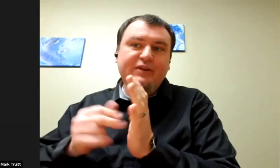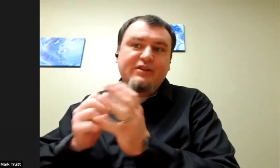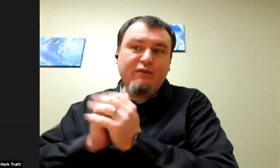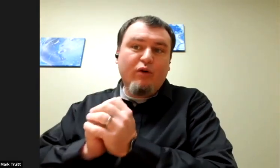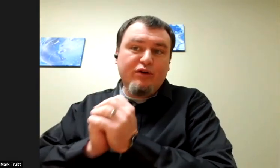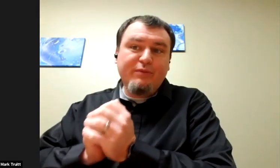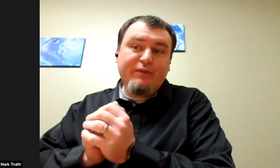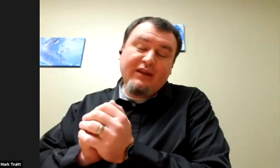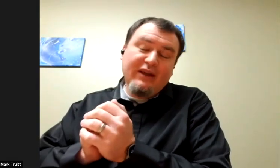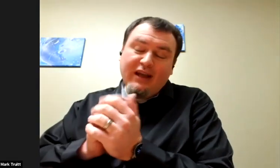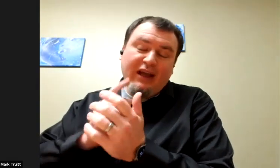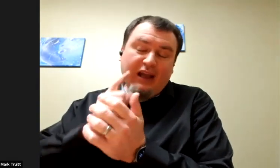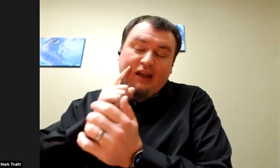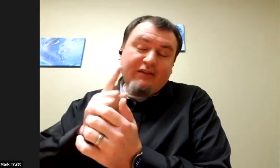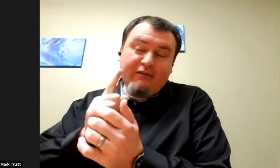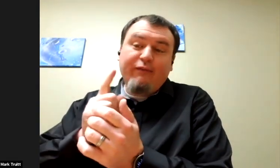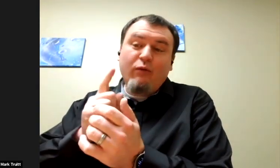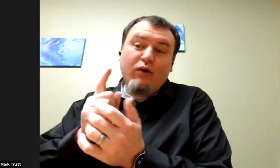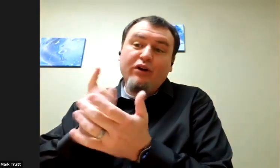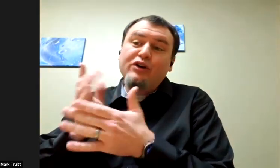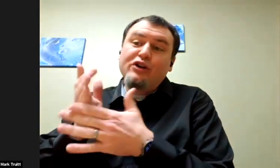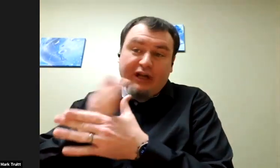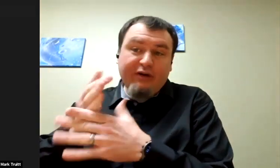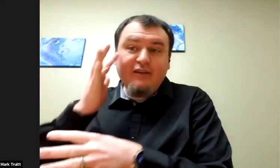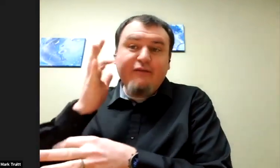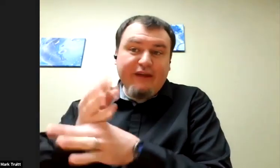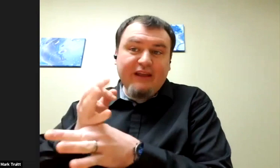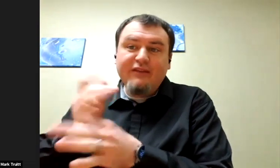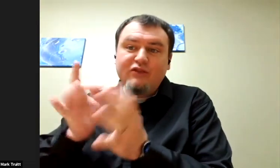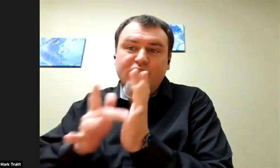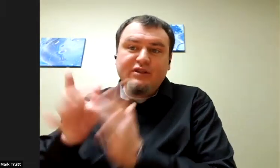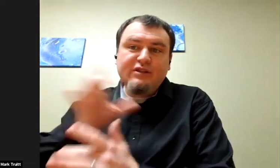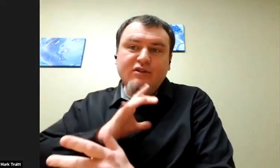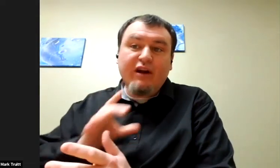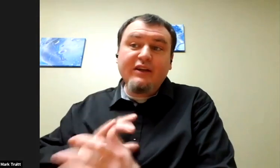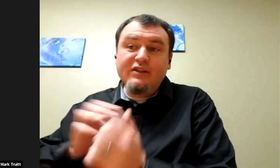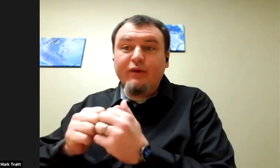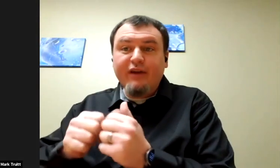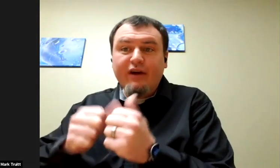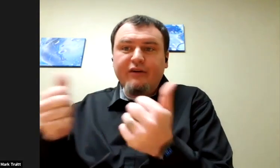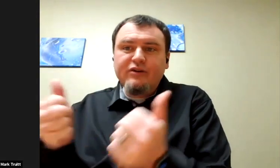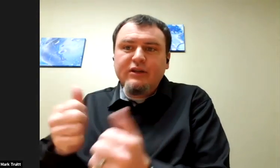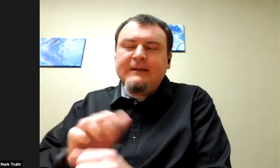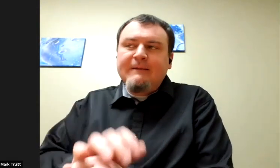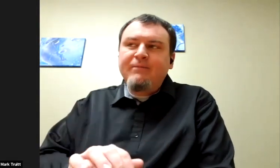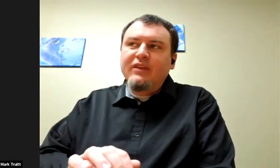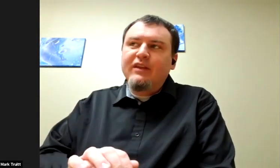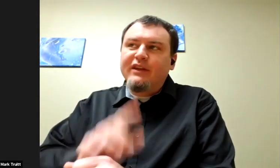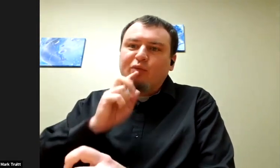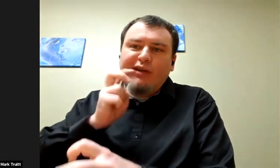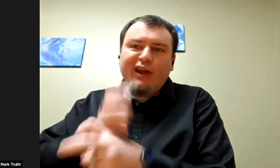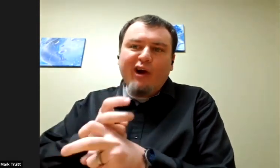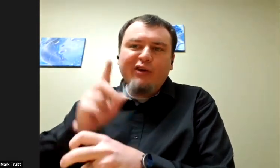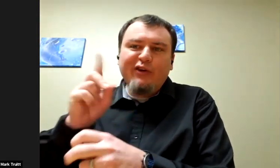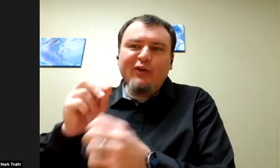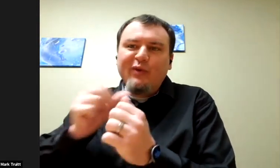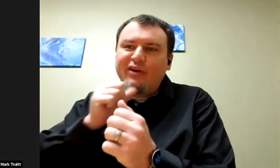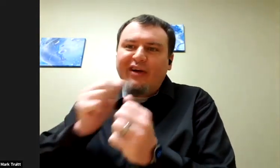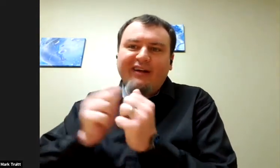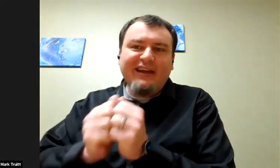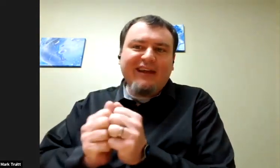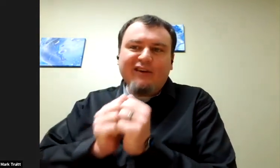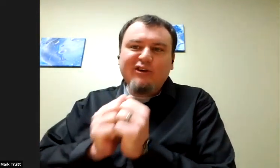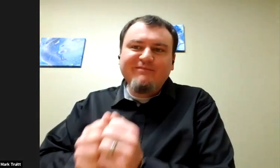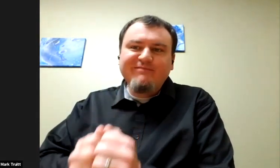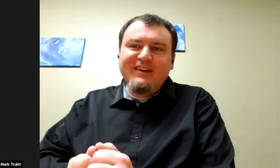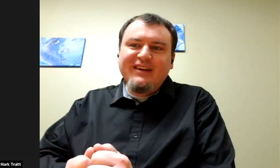the purpose of worshiping and for sharing the faith of Jesus Christ with others. That's really hard to do when